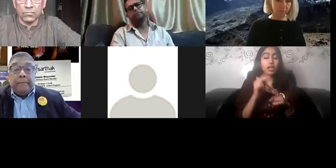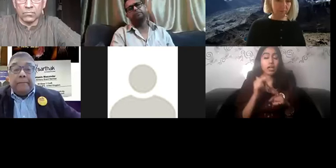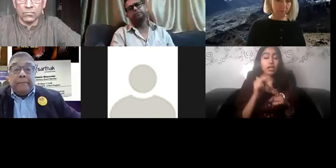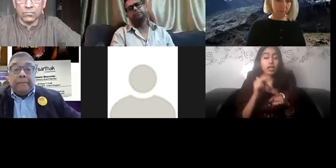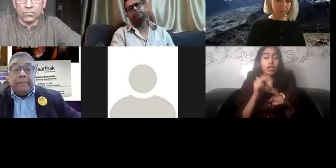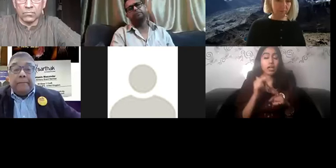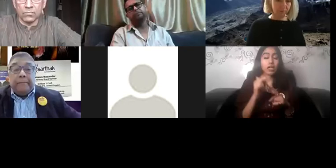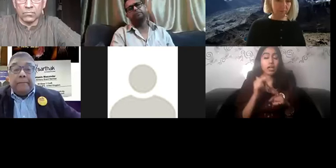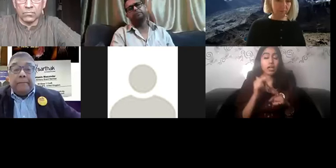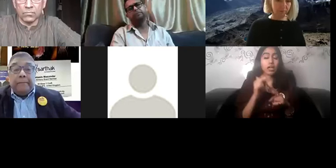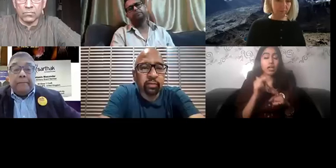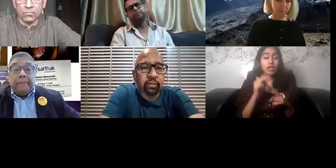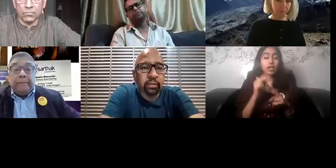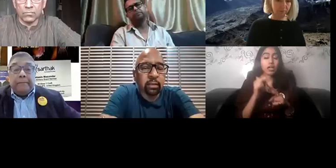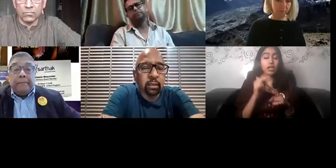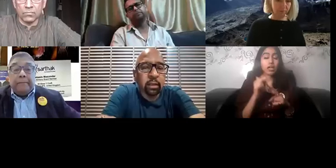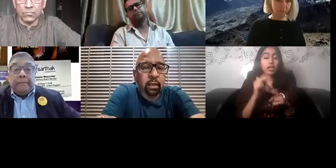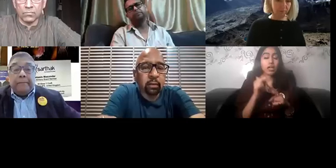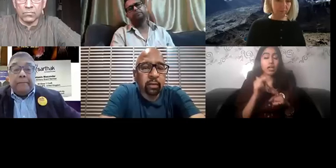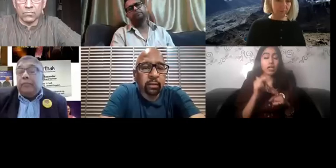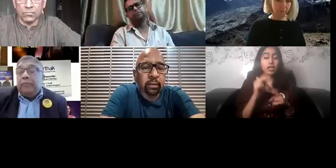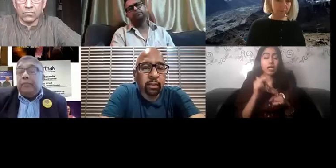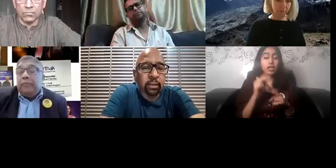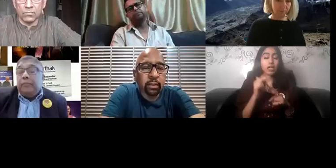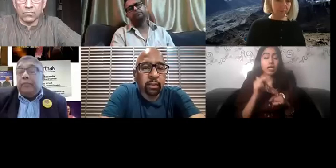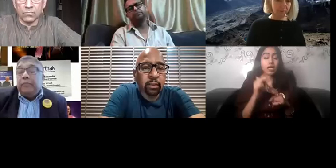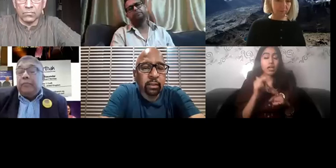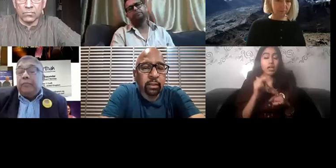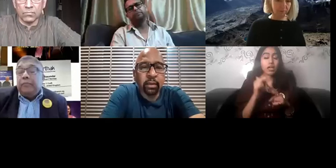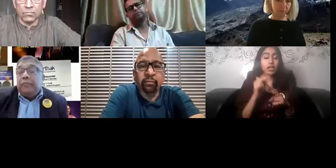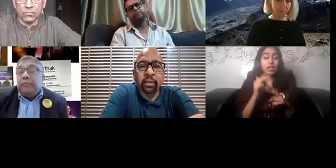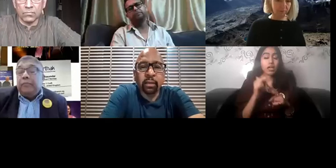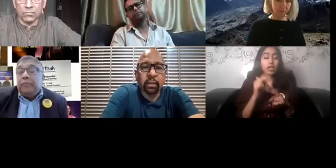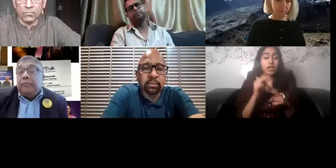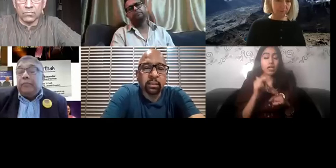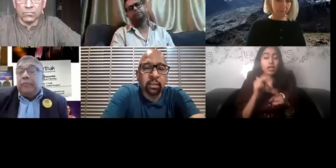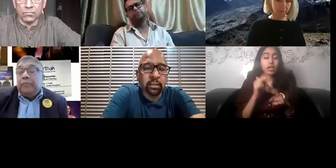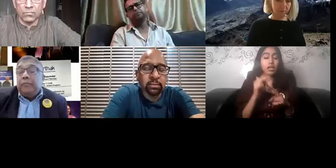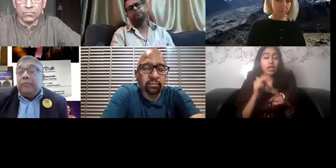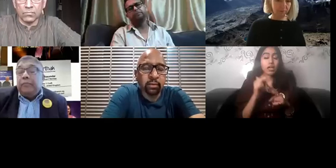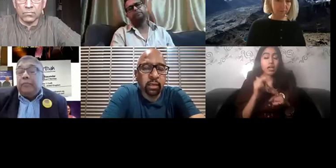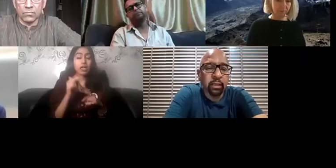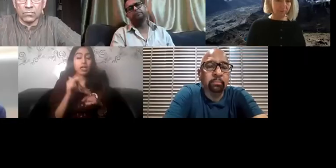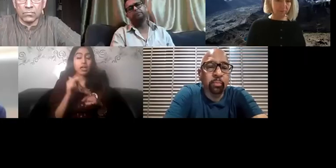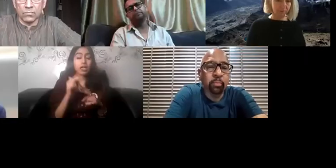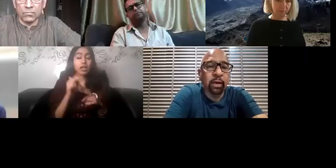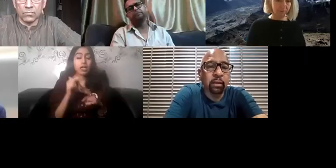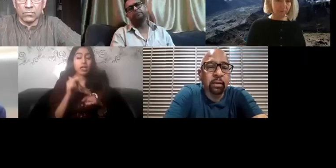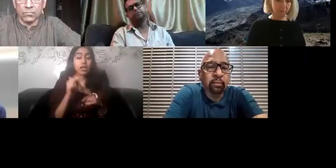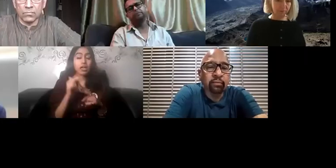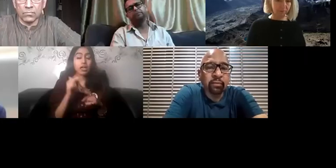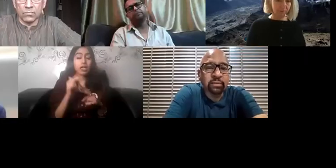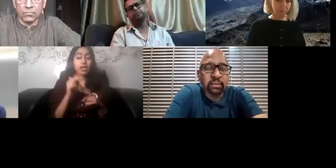example of how a person feels motivated when he or she gets employed. We had a classical case of a guy in